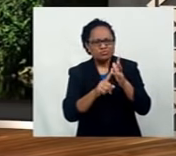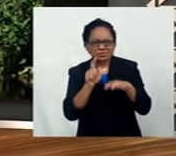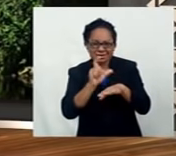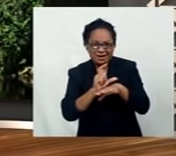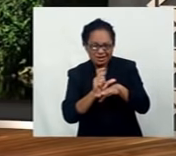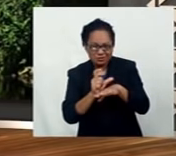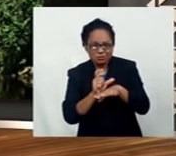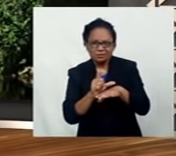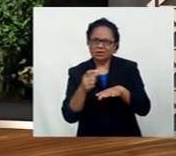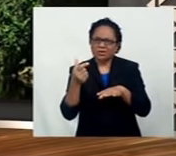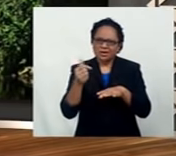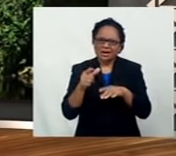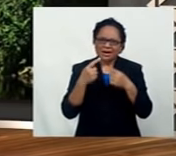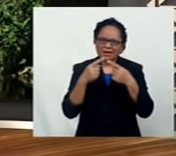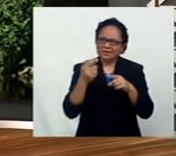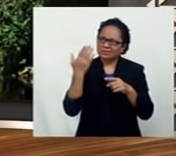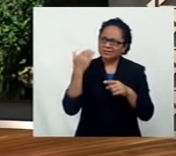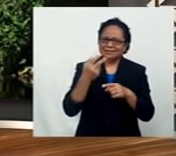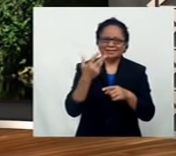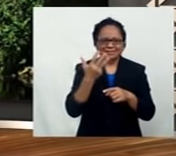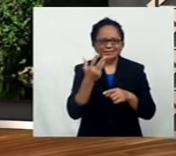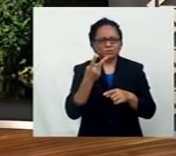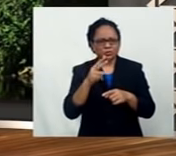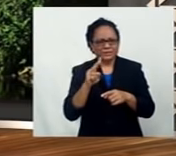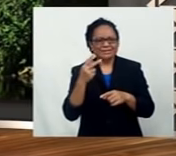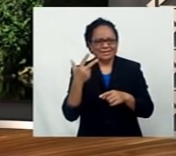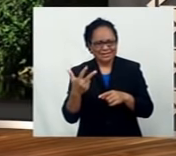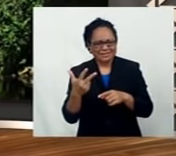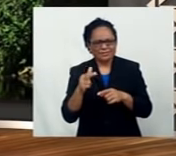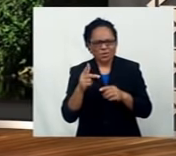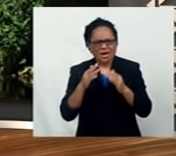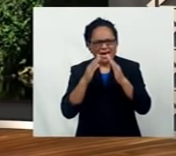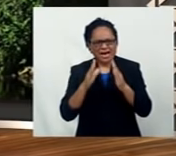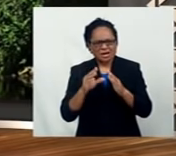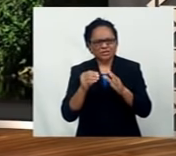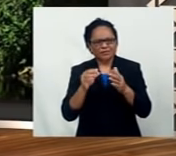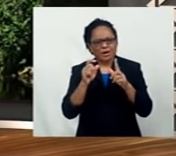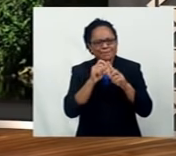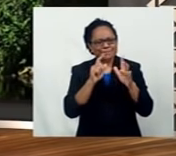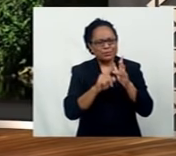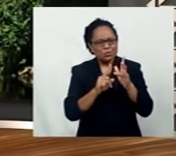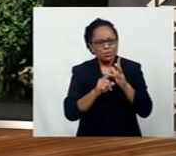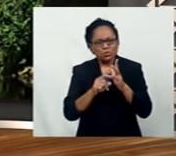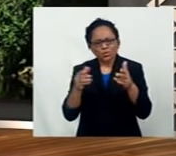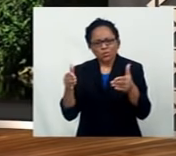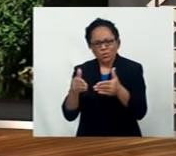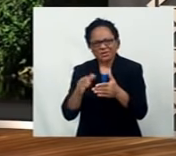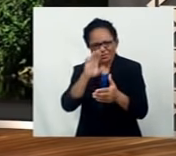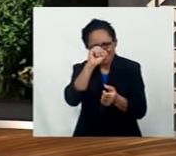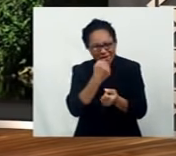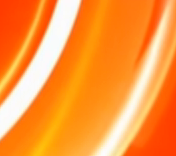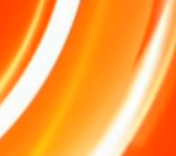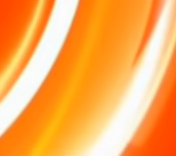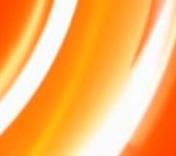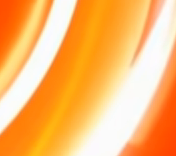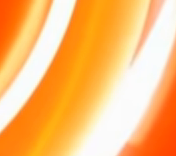in the 1928 book The House at Pooh Corner and was first played in real life in 1984 in England.